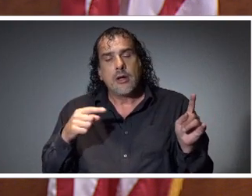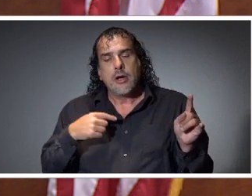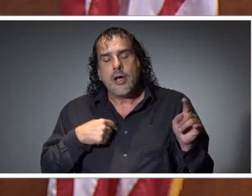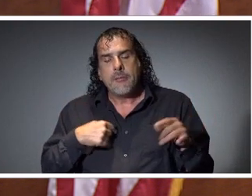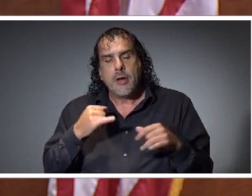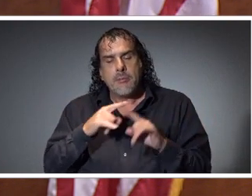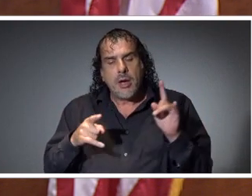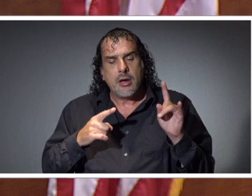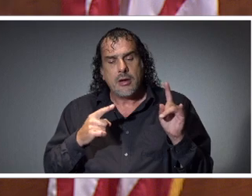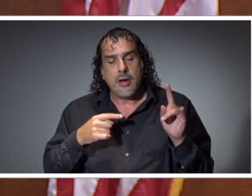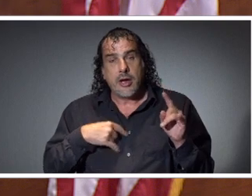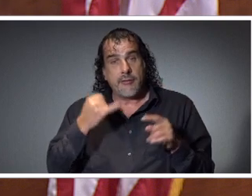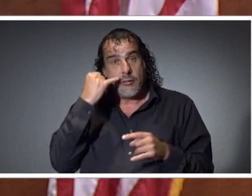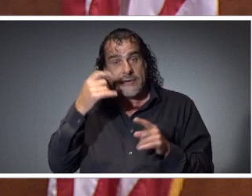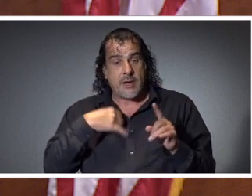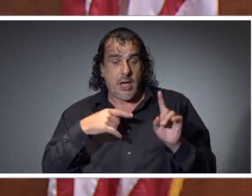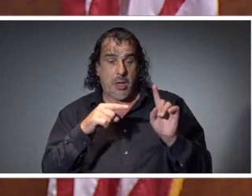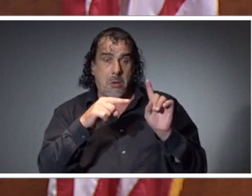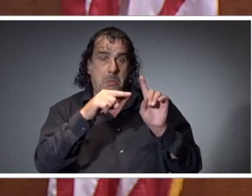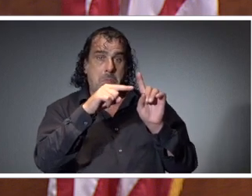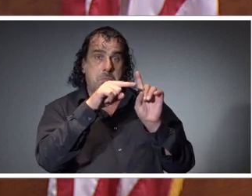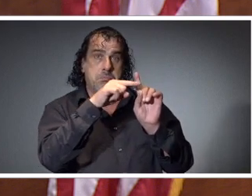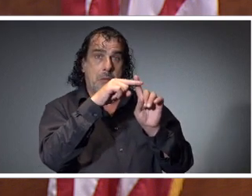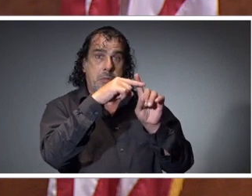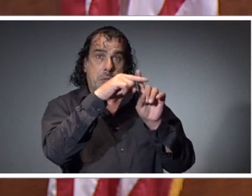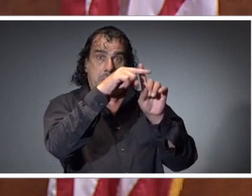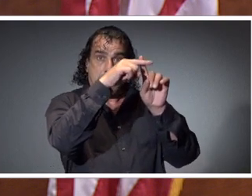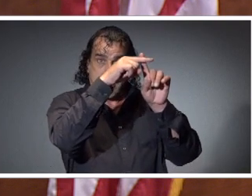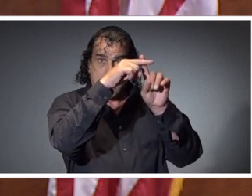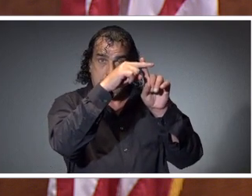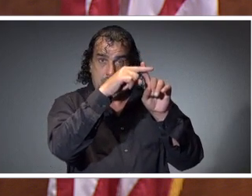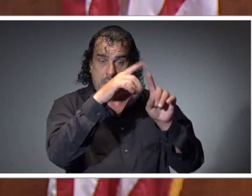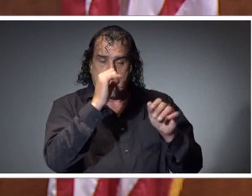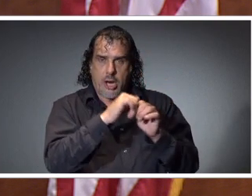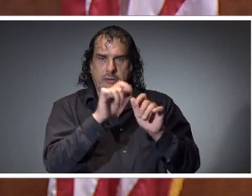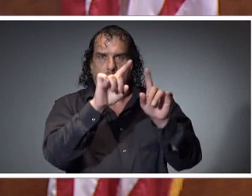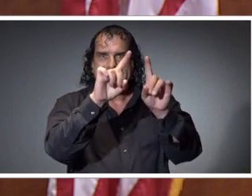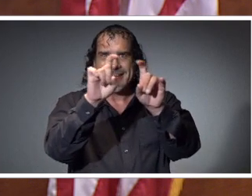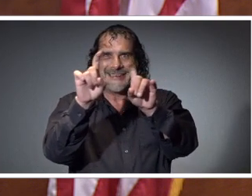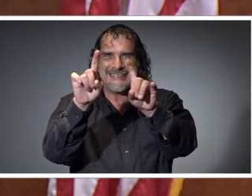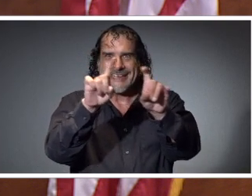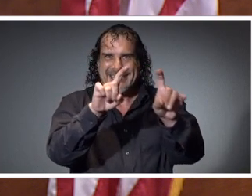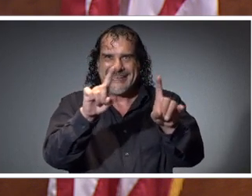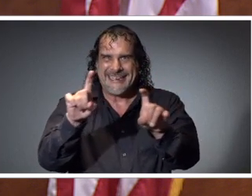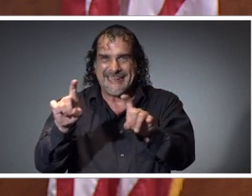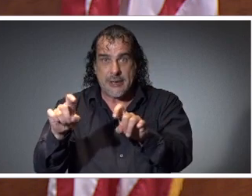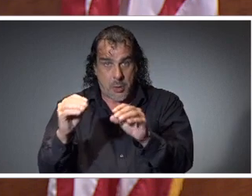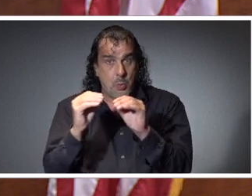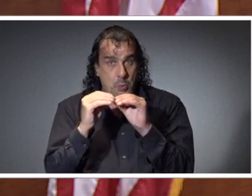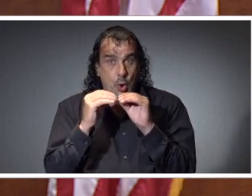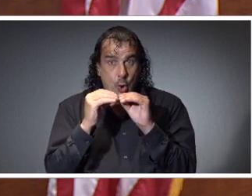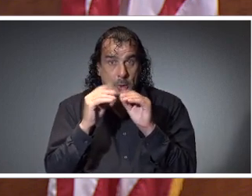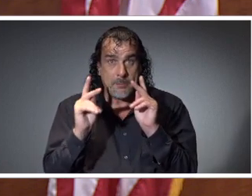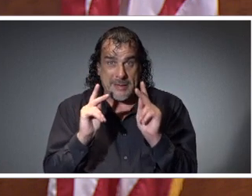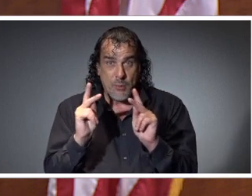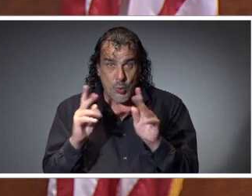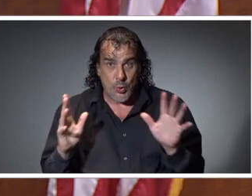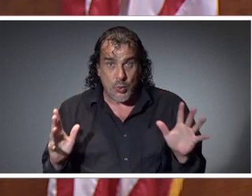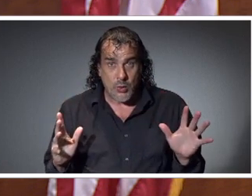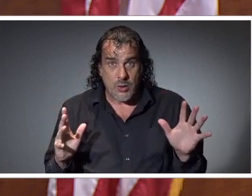if we're detecting positive cases because we're being proactive by testing individuals that